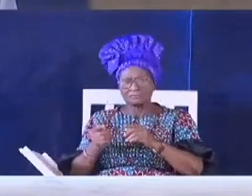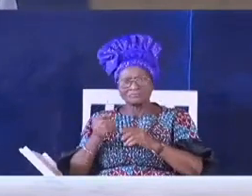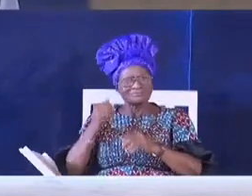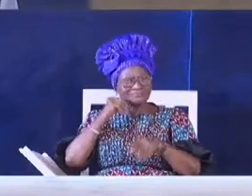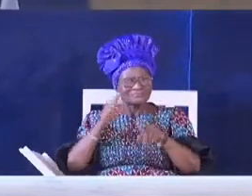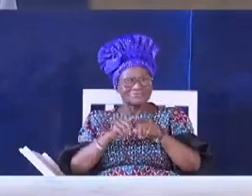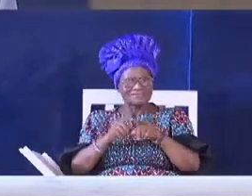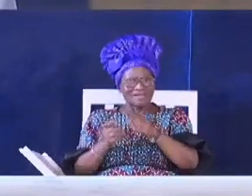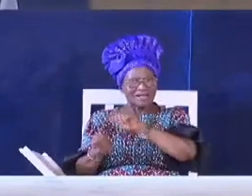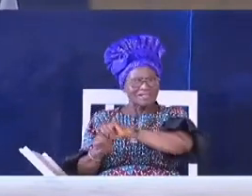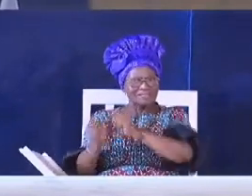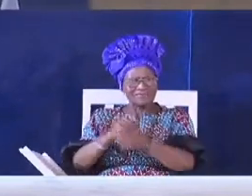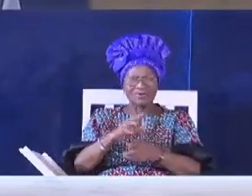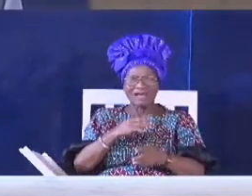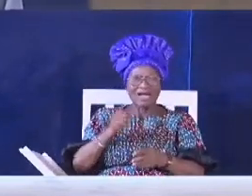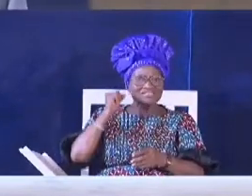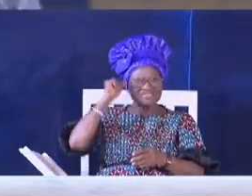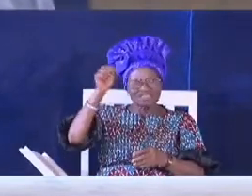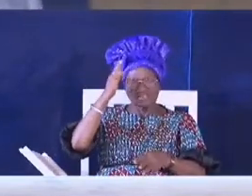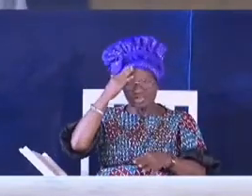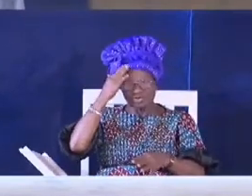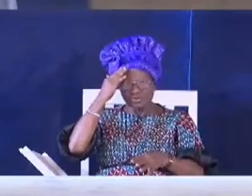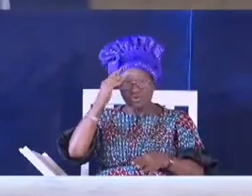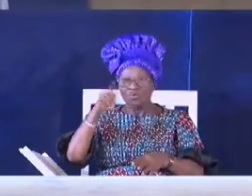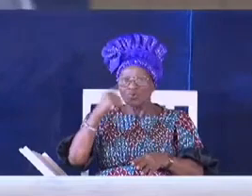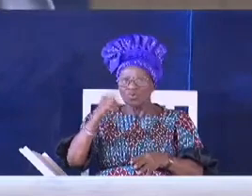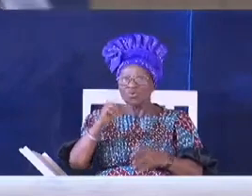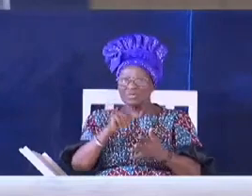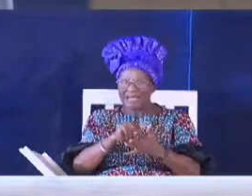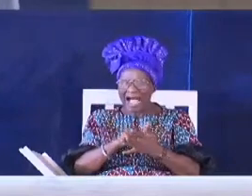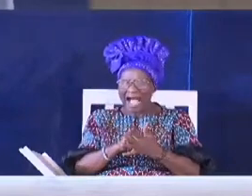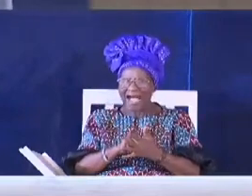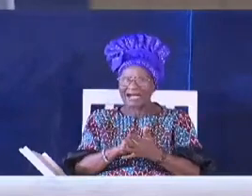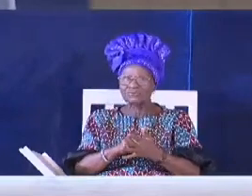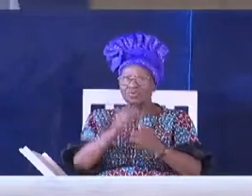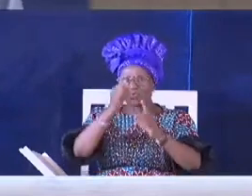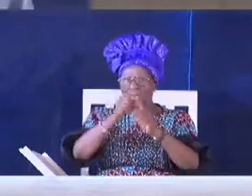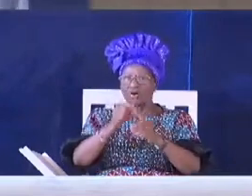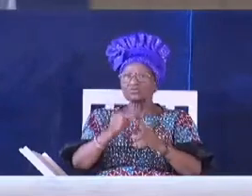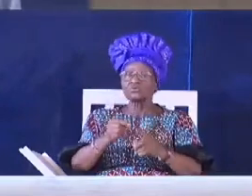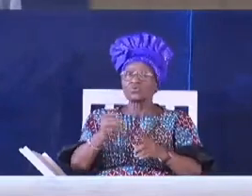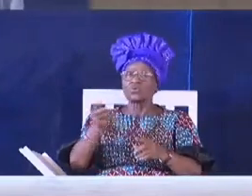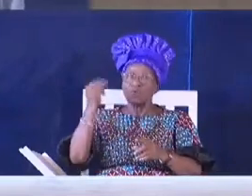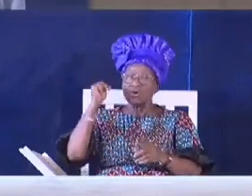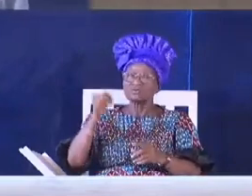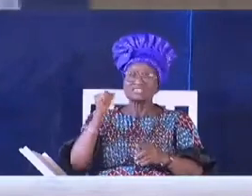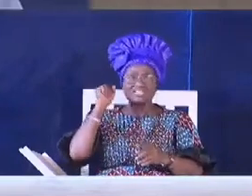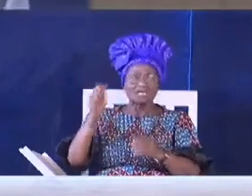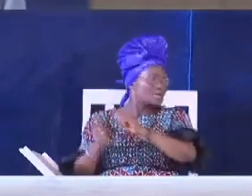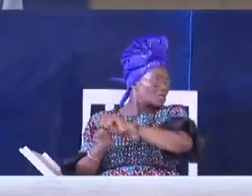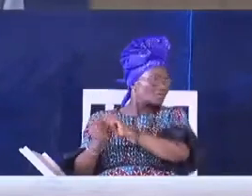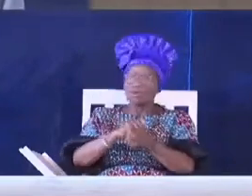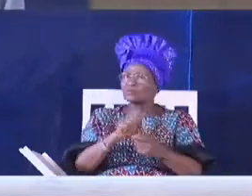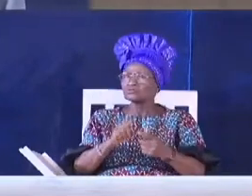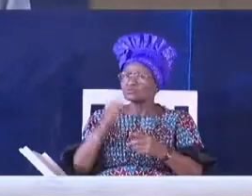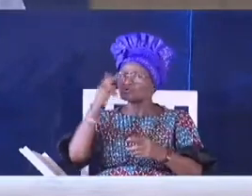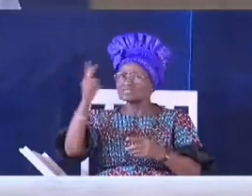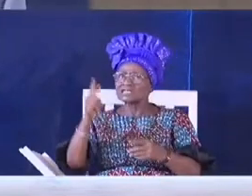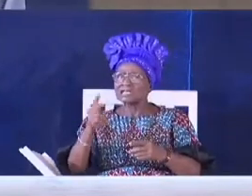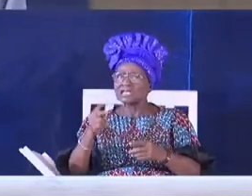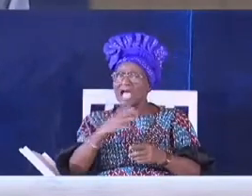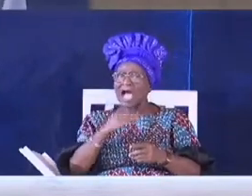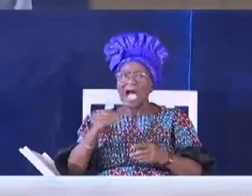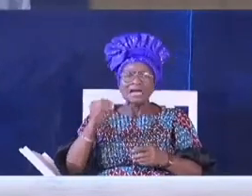because she knew who that word was for, turned to see, and she discovered, like a bird,